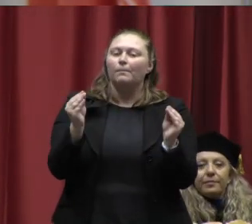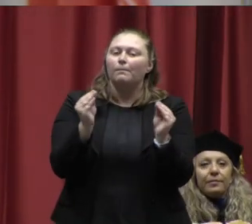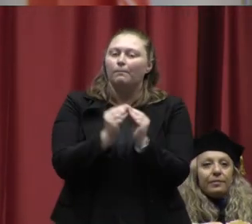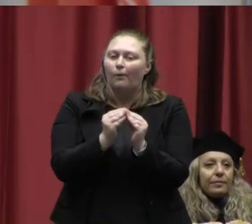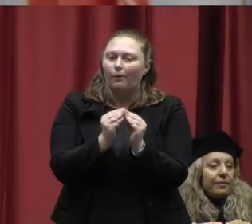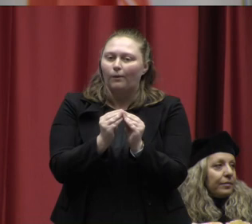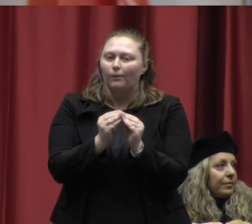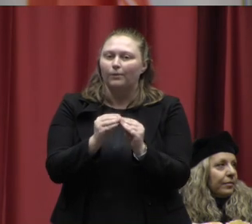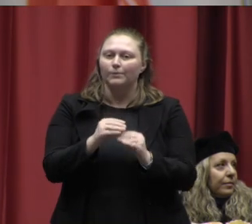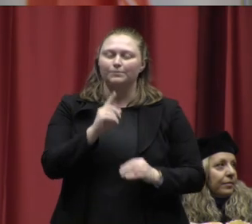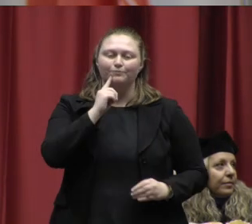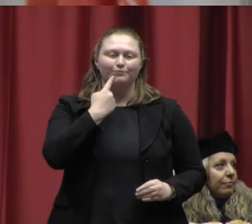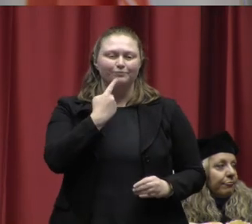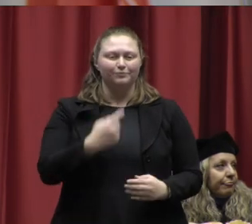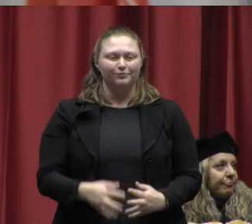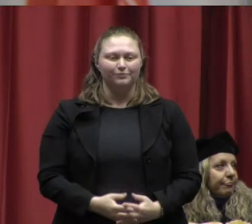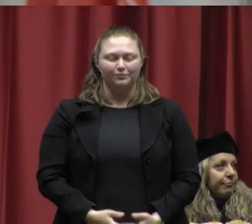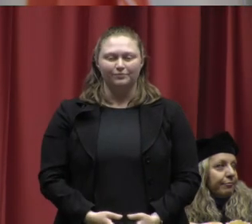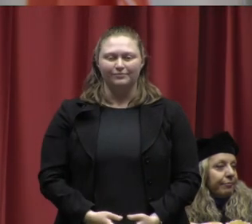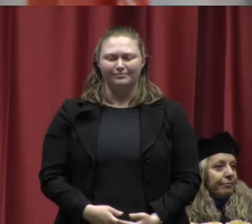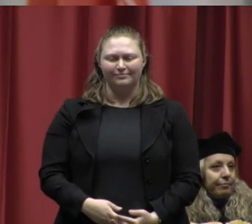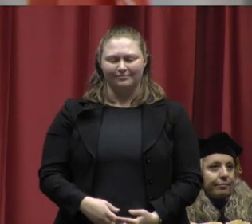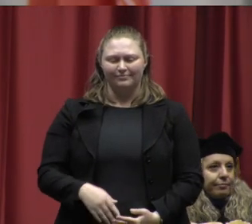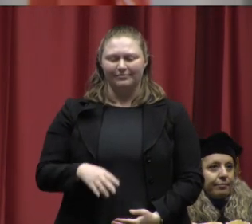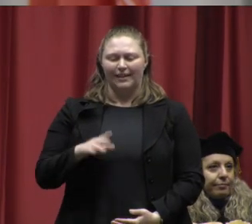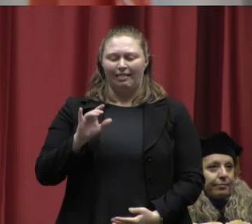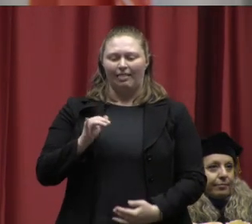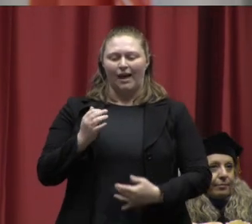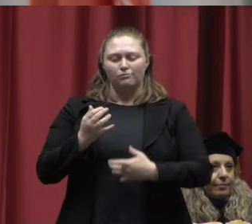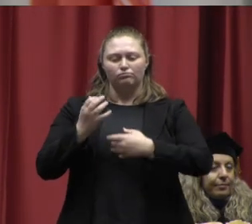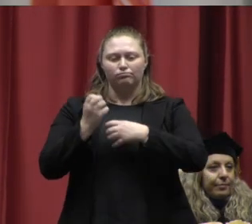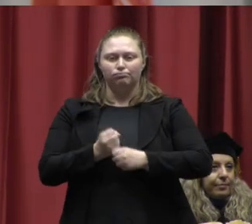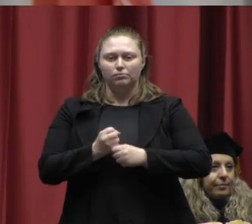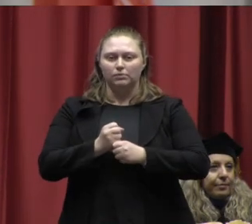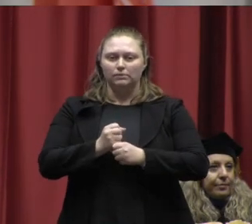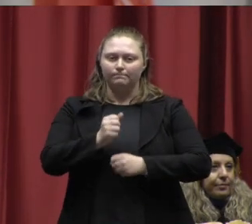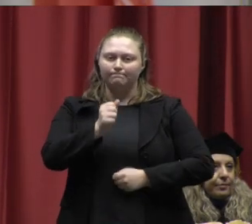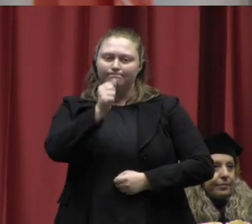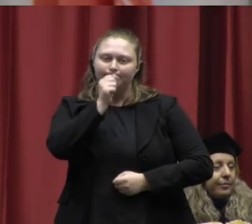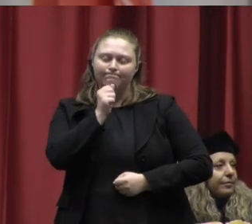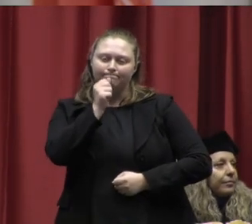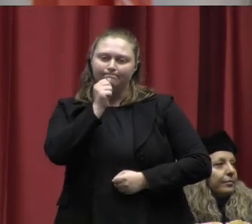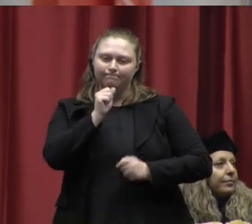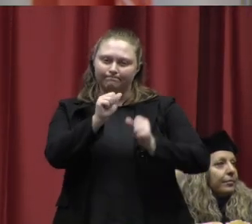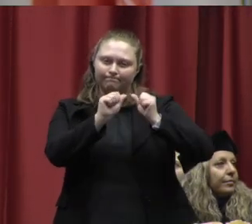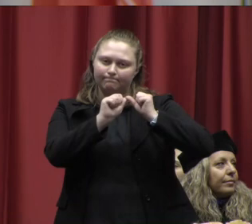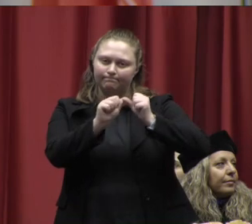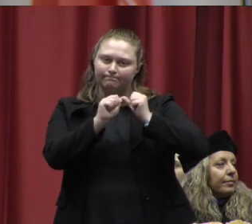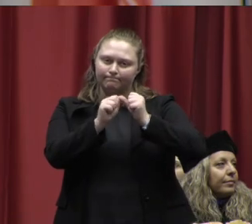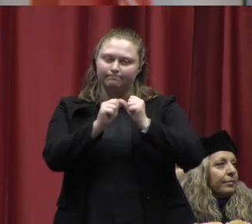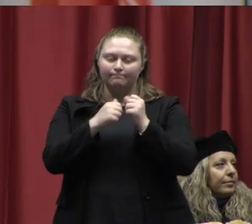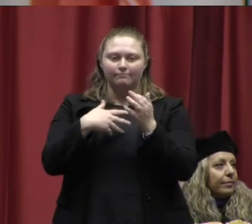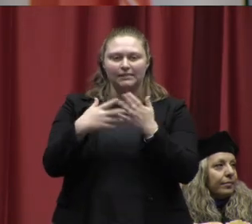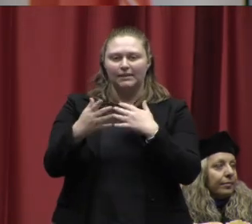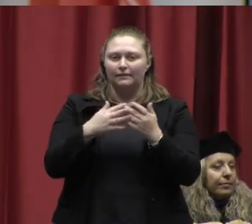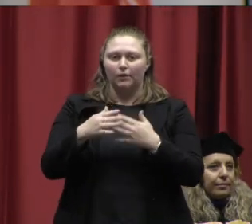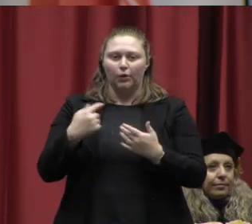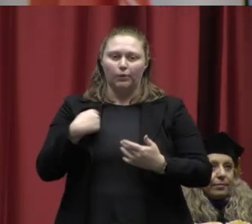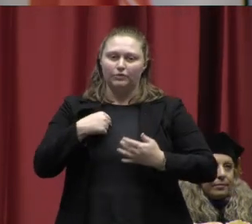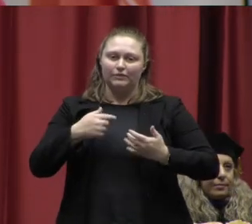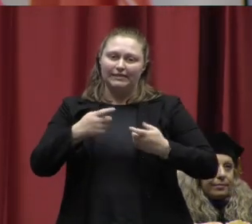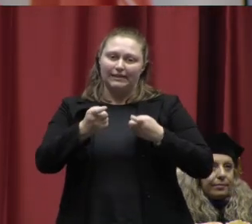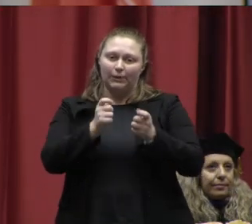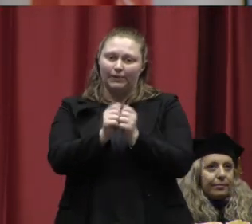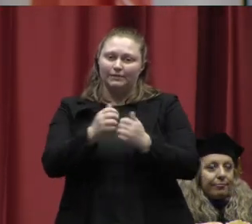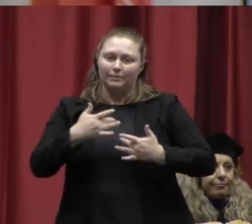significant. The triumph in perseverance and resilience in the face of systematic oppression.